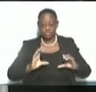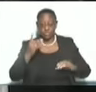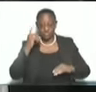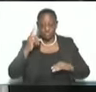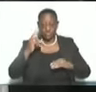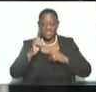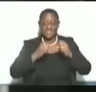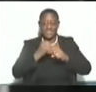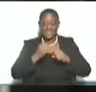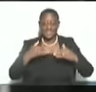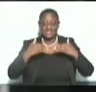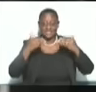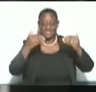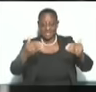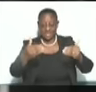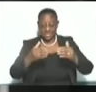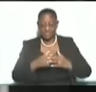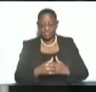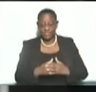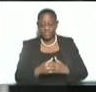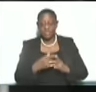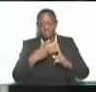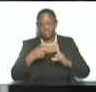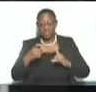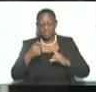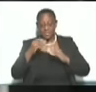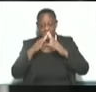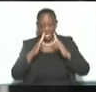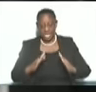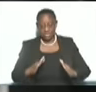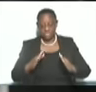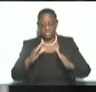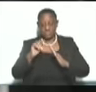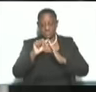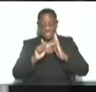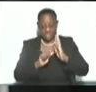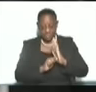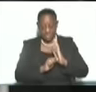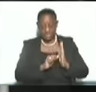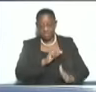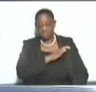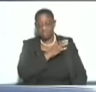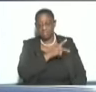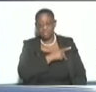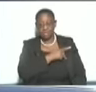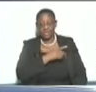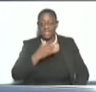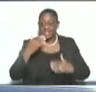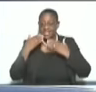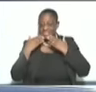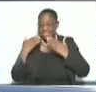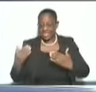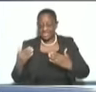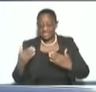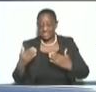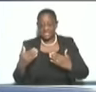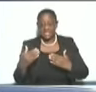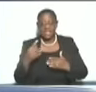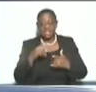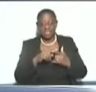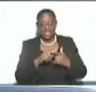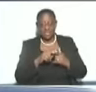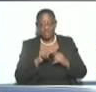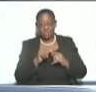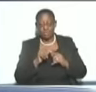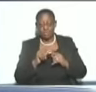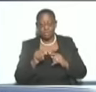years ahead. From the House of Assembly, I'm Carla Palmer for The Bahamas Tonight. Thanks a lot, Carla. Members of the lower chamber were